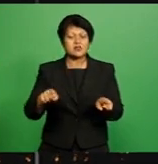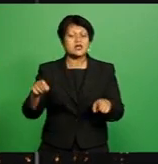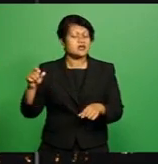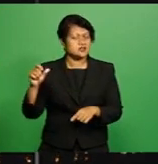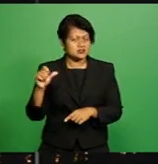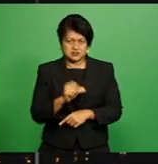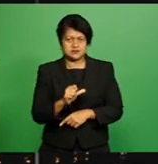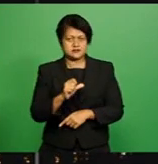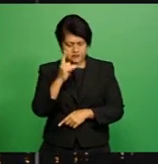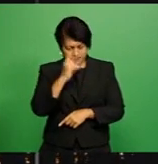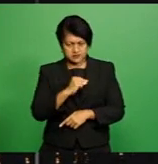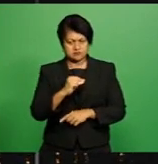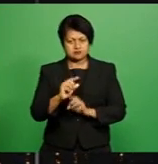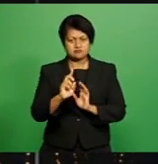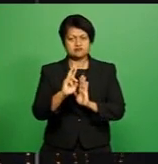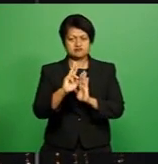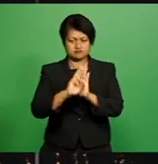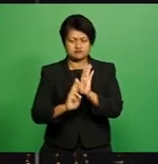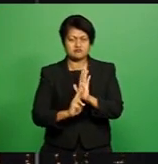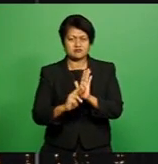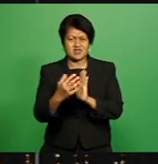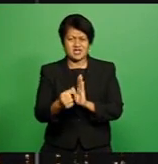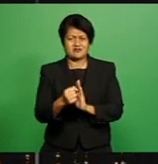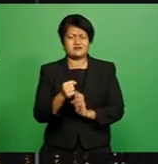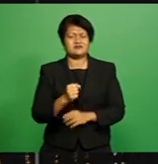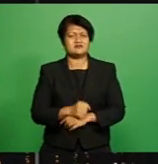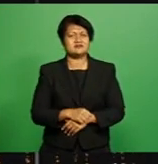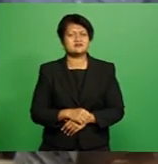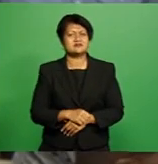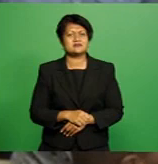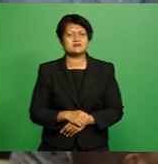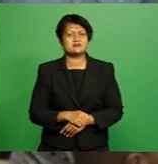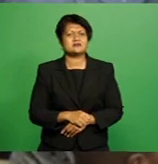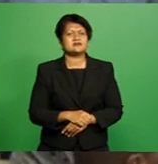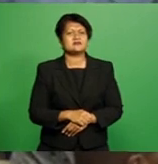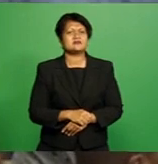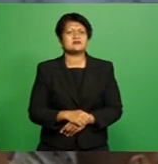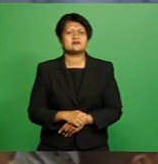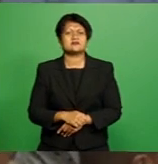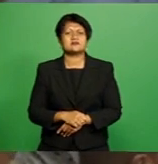stricter policies are in place. Sanya Nimboila reports.